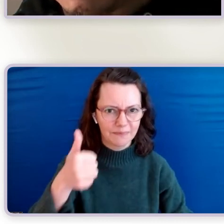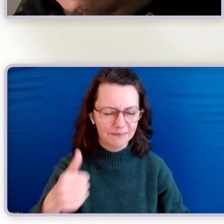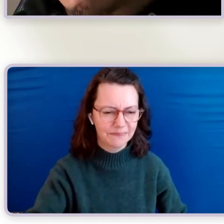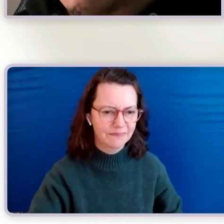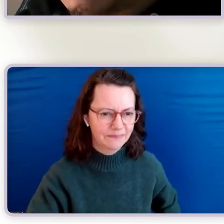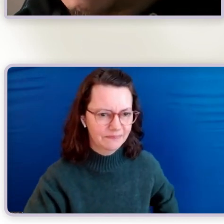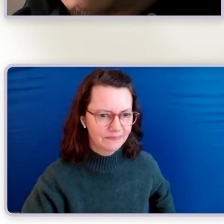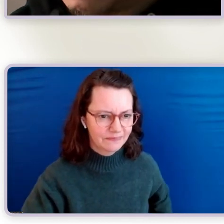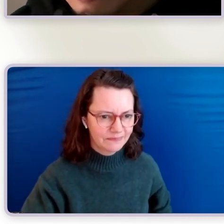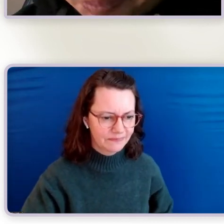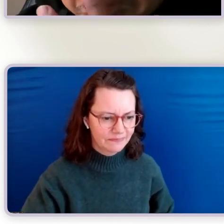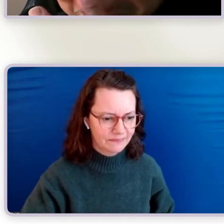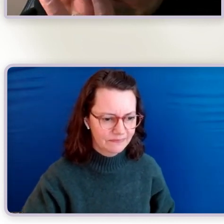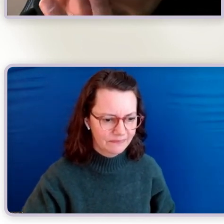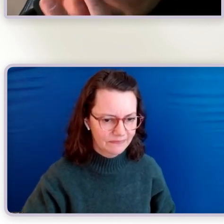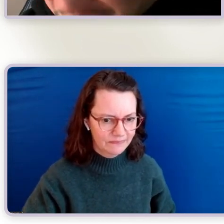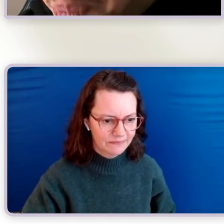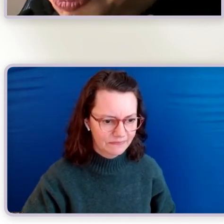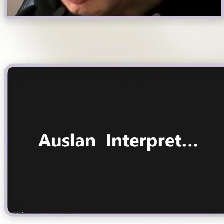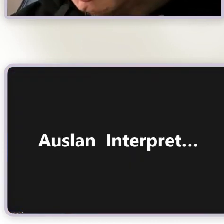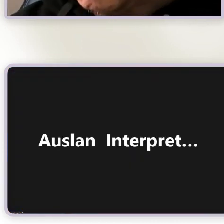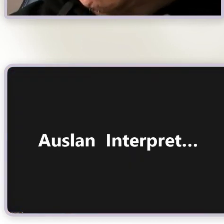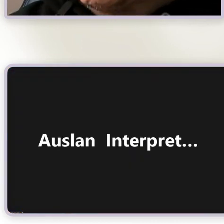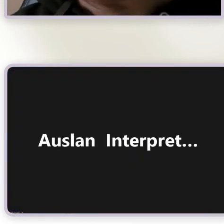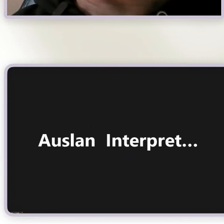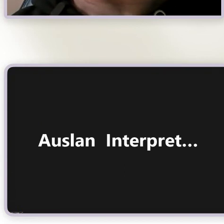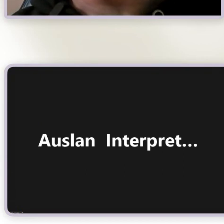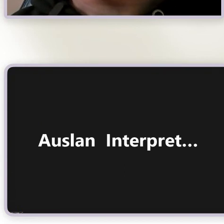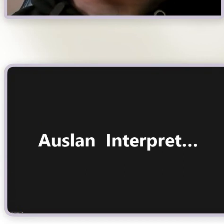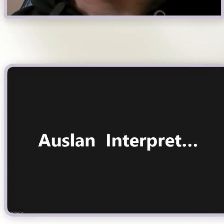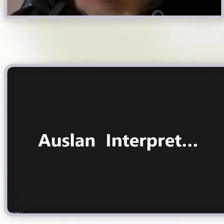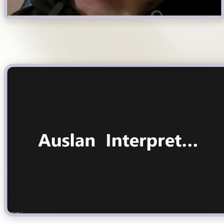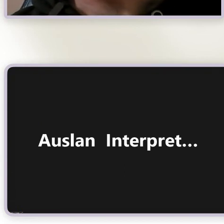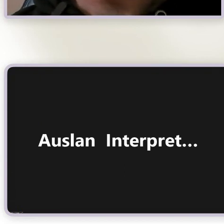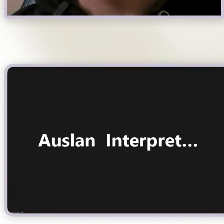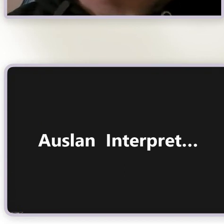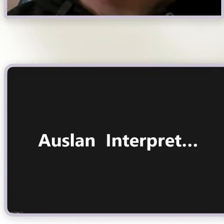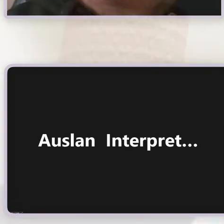a 10-second response? How do we get our ideas to government across?